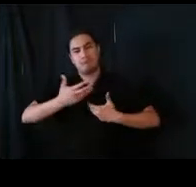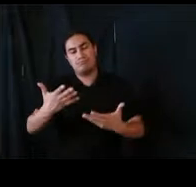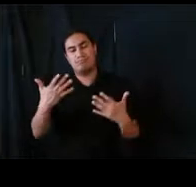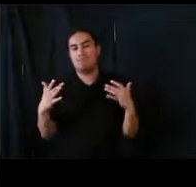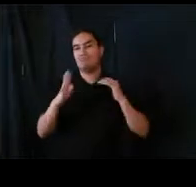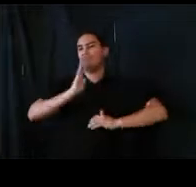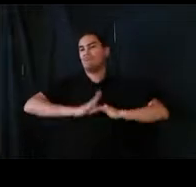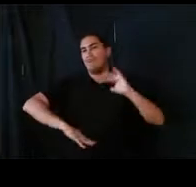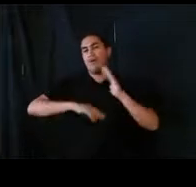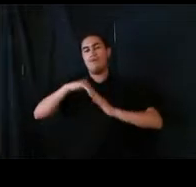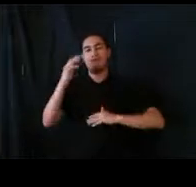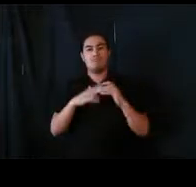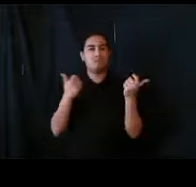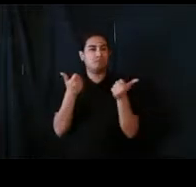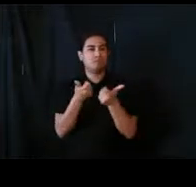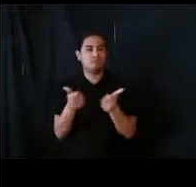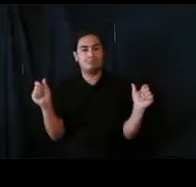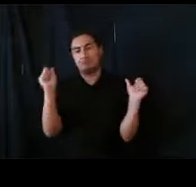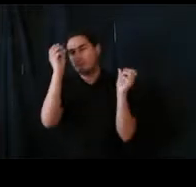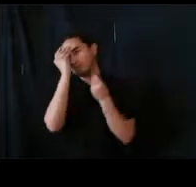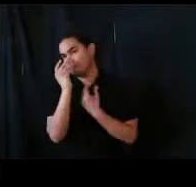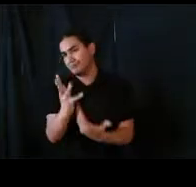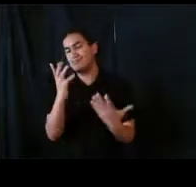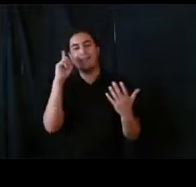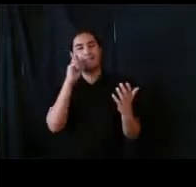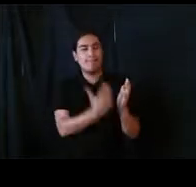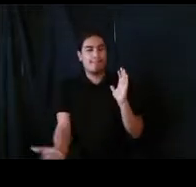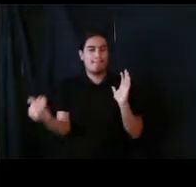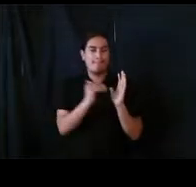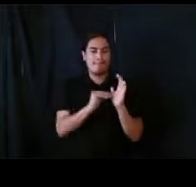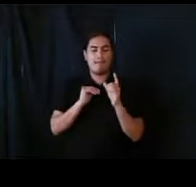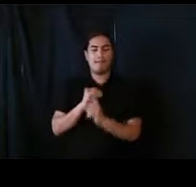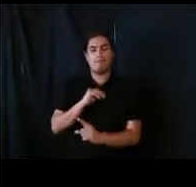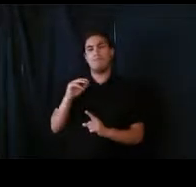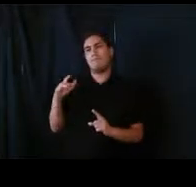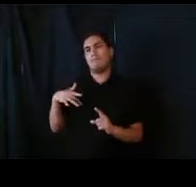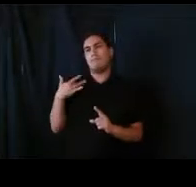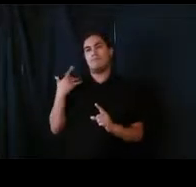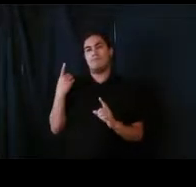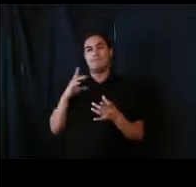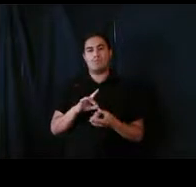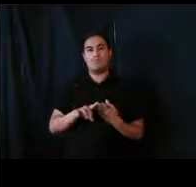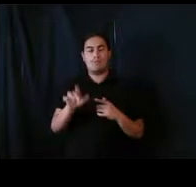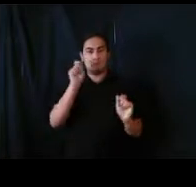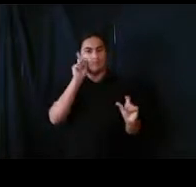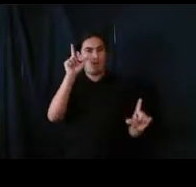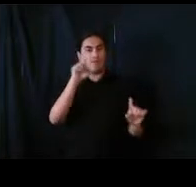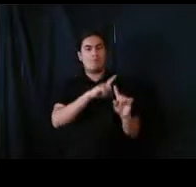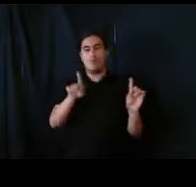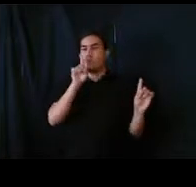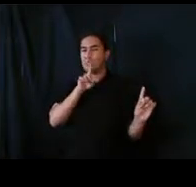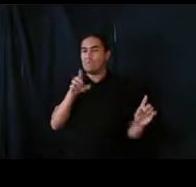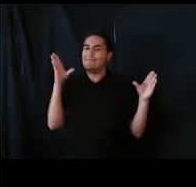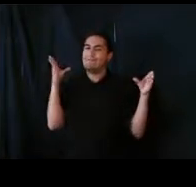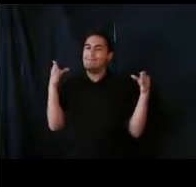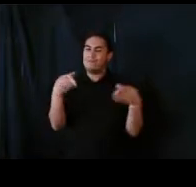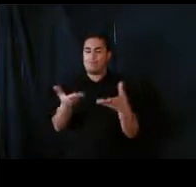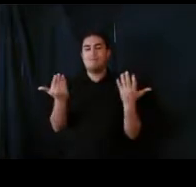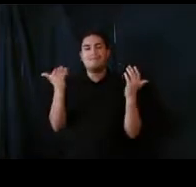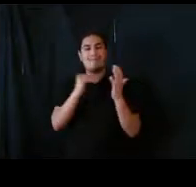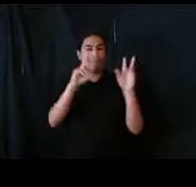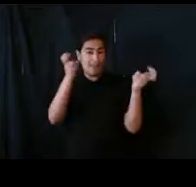comfortable doing so and i think the themes again i don't think you know were very surprising but it was really around safety and